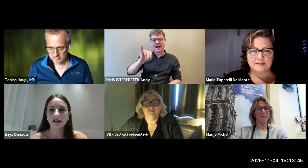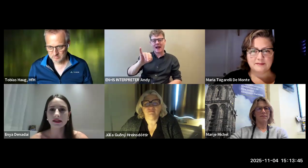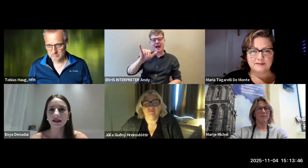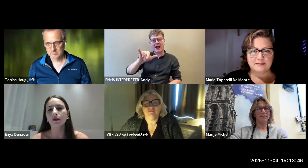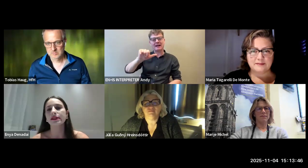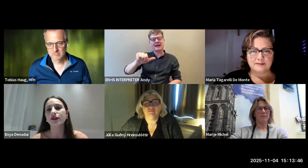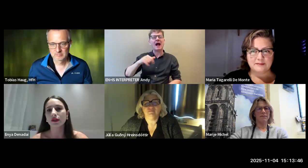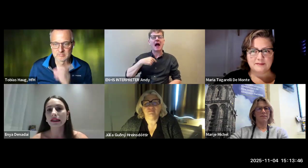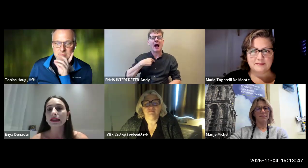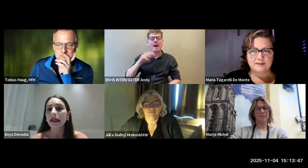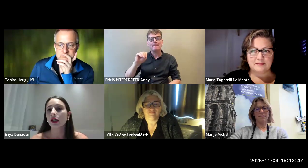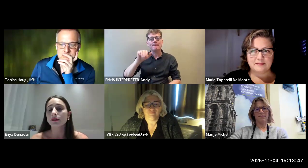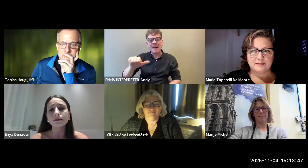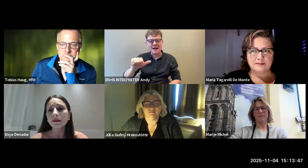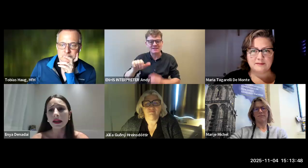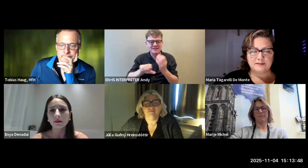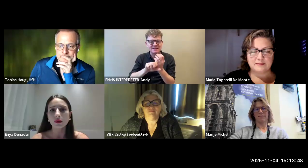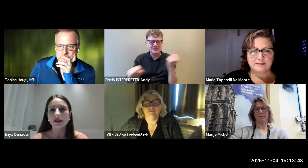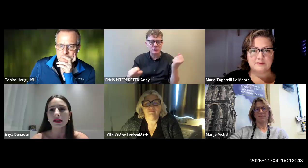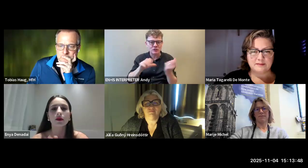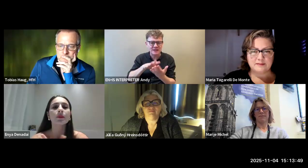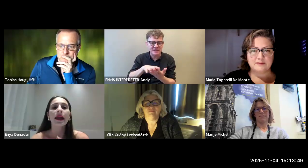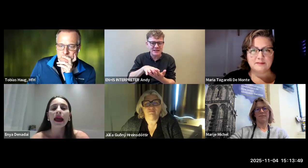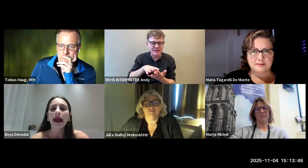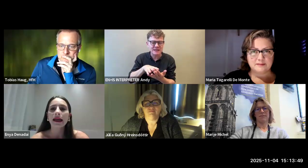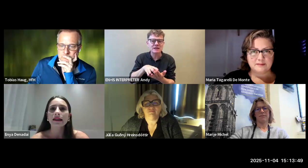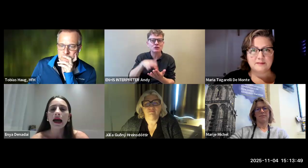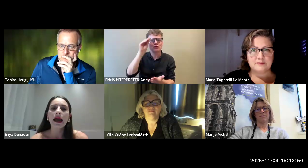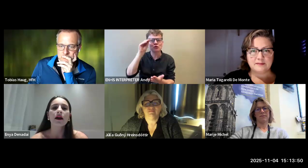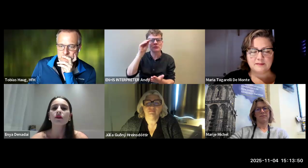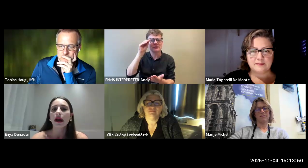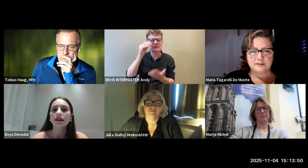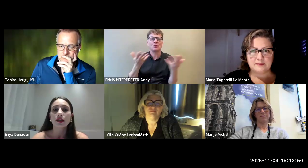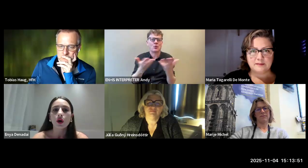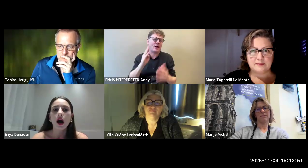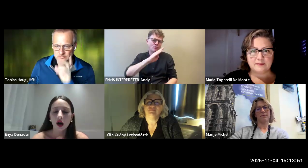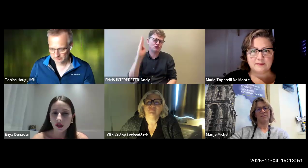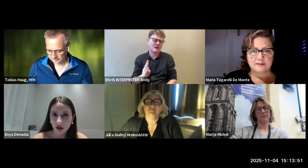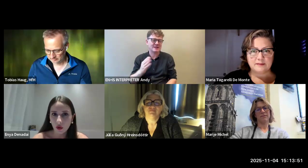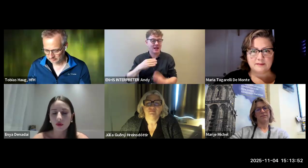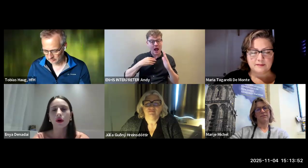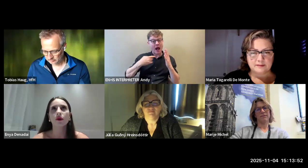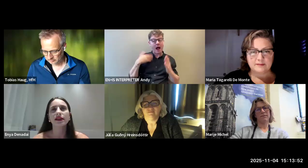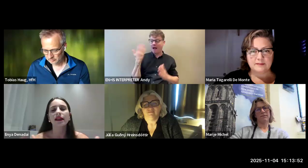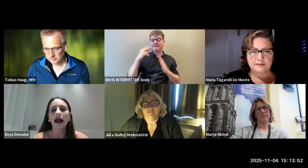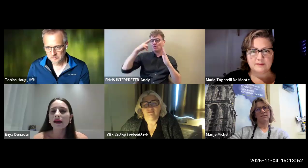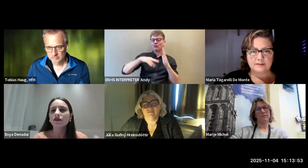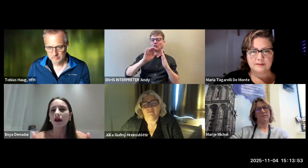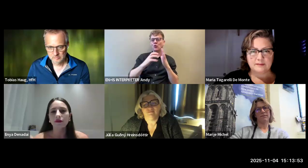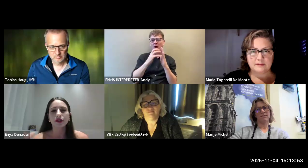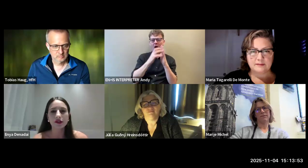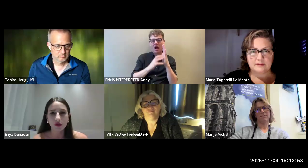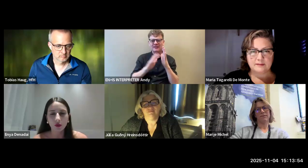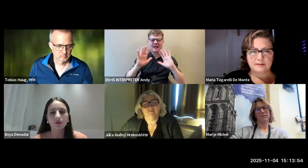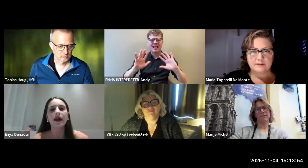a master's degree student here in Brazil. And I have read your article called